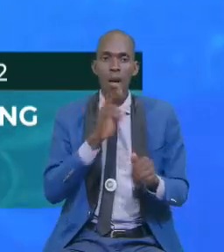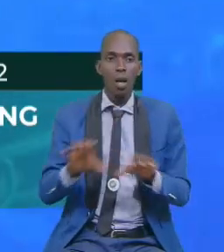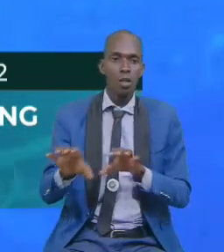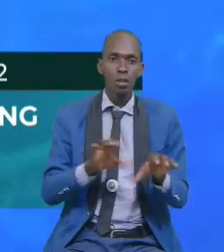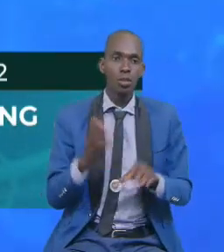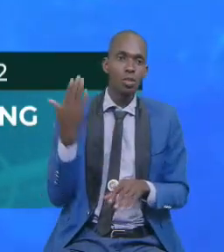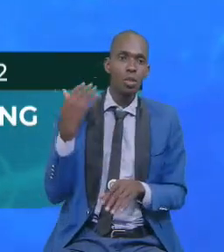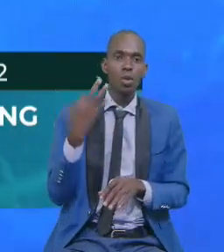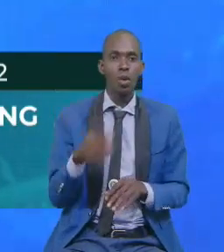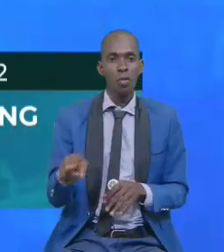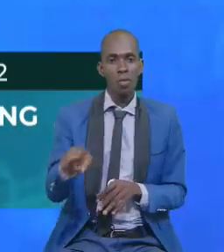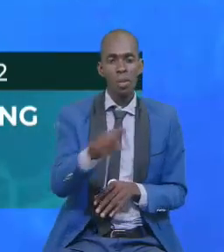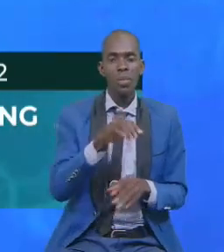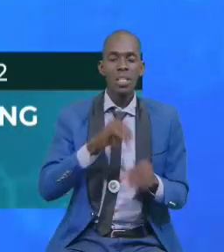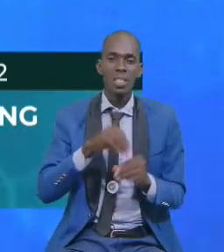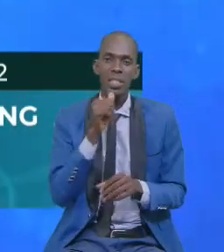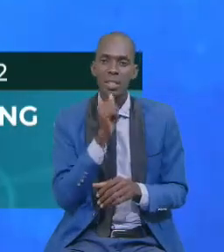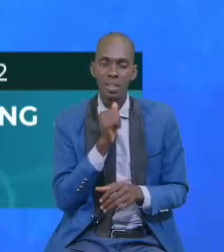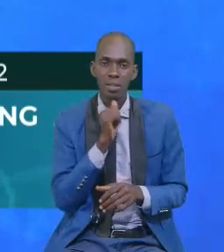of them in secret.